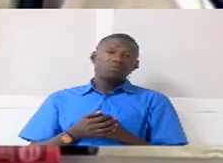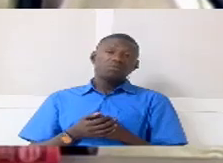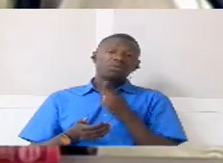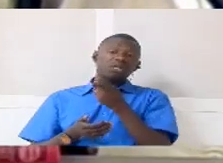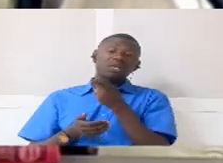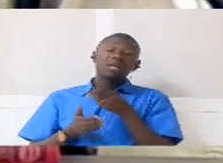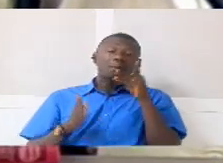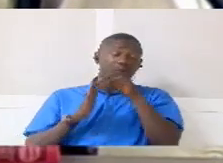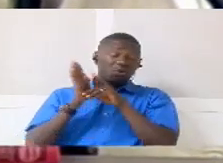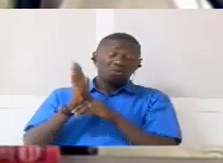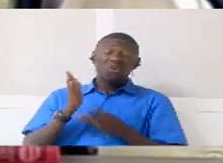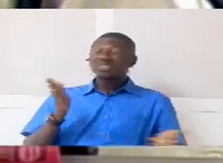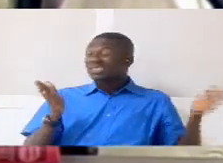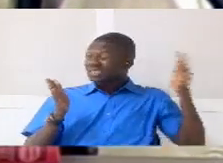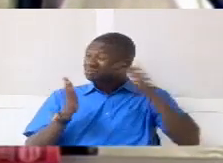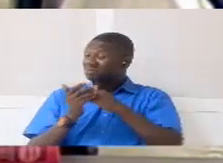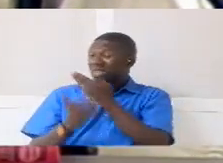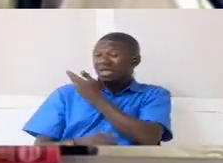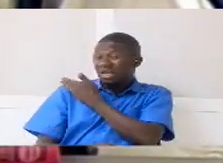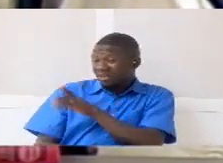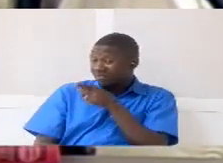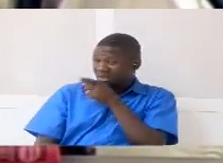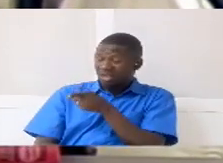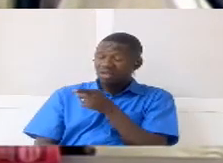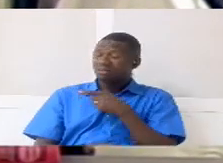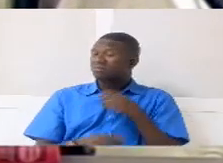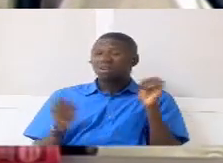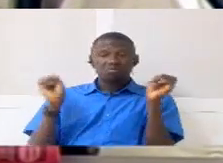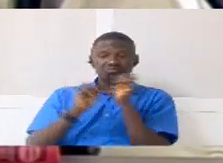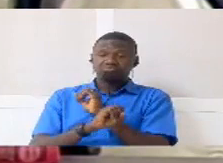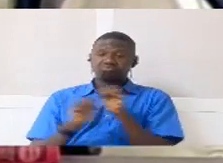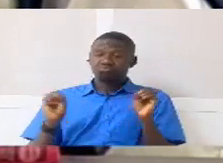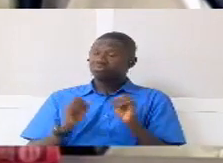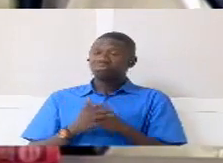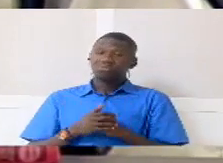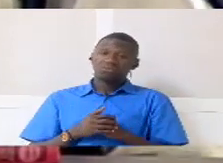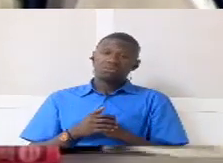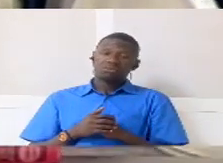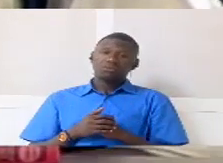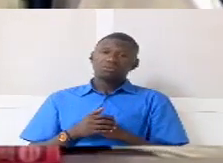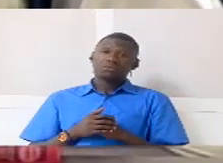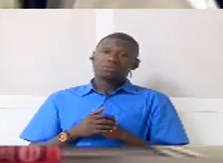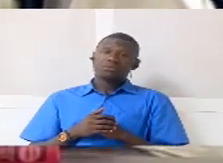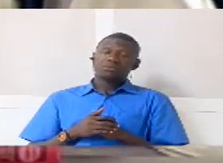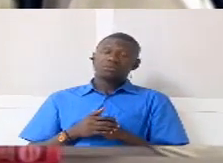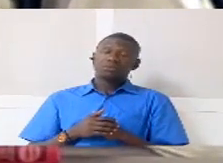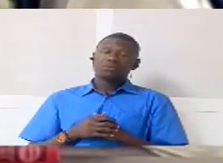program, until I left, I do not think it ever took place. So, usata ni nalo kwa manke hamu